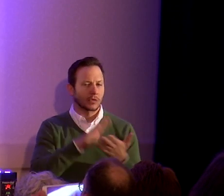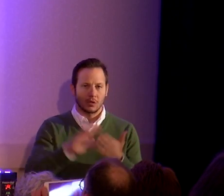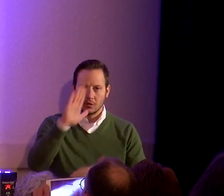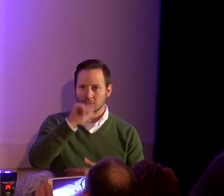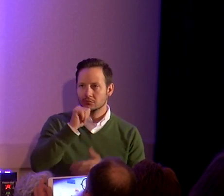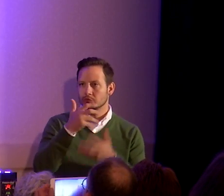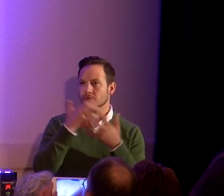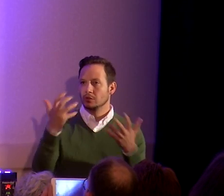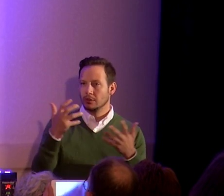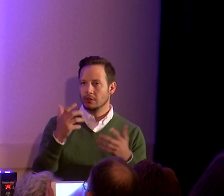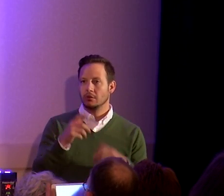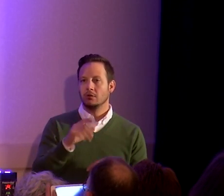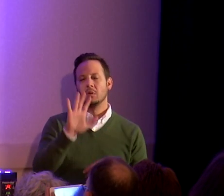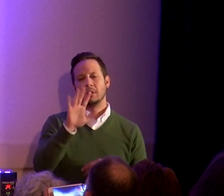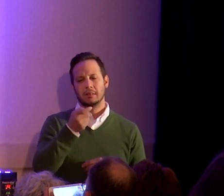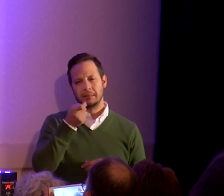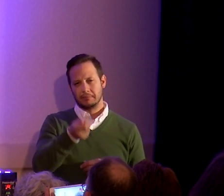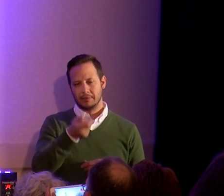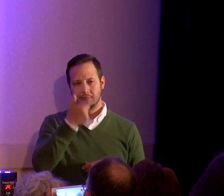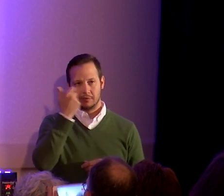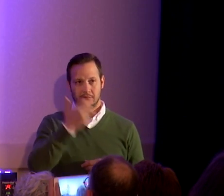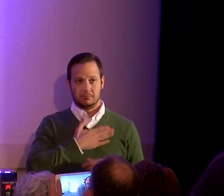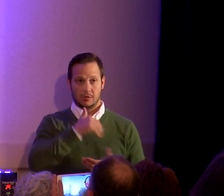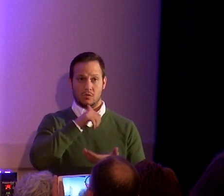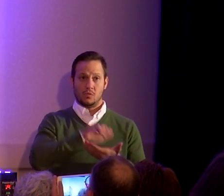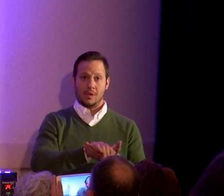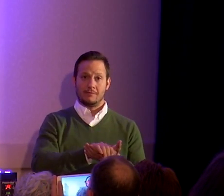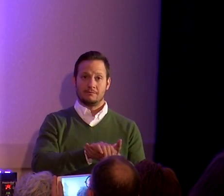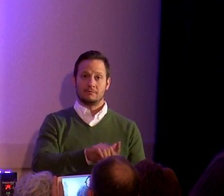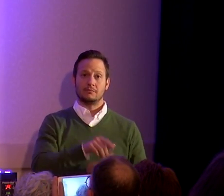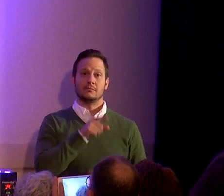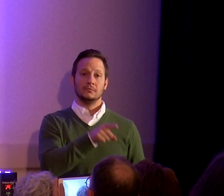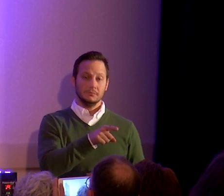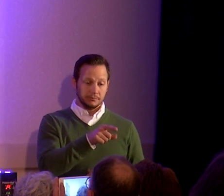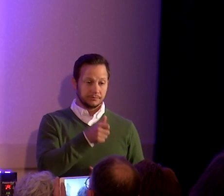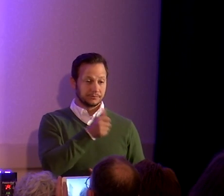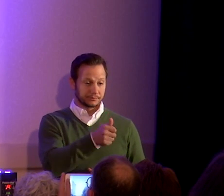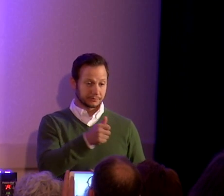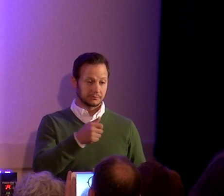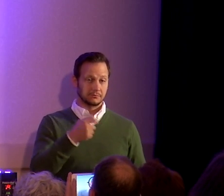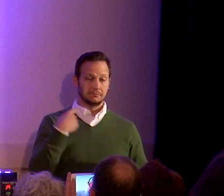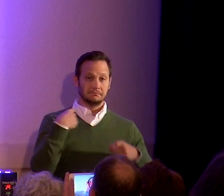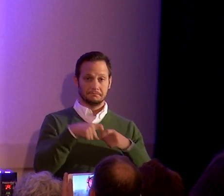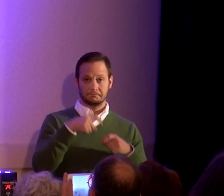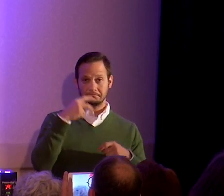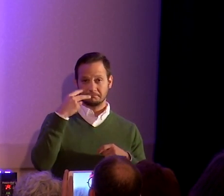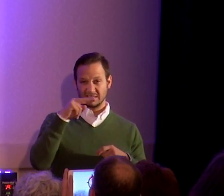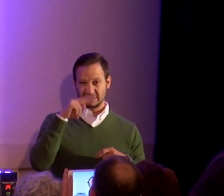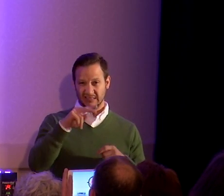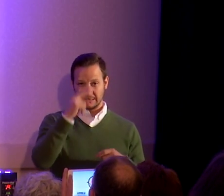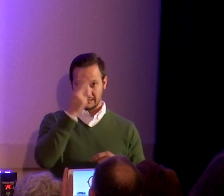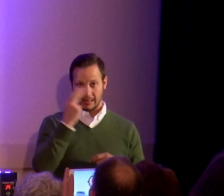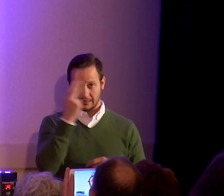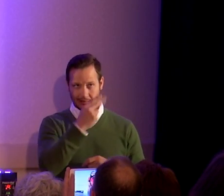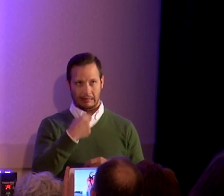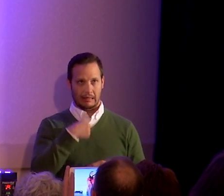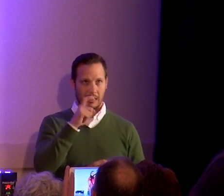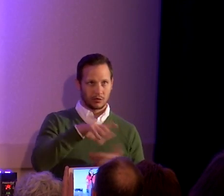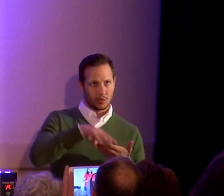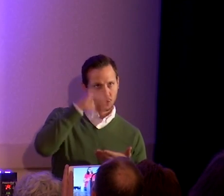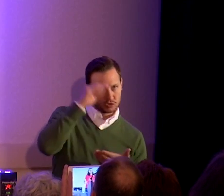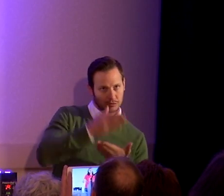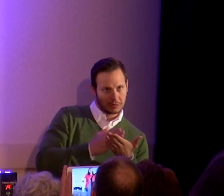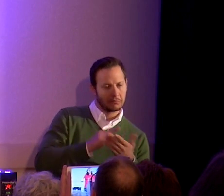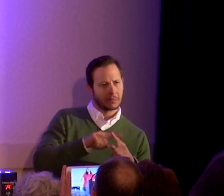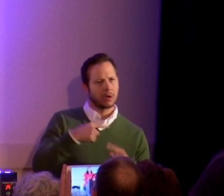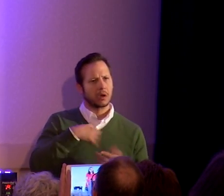about it. I worried about it actually a little bit because my wife is a Mexican Catholic, so I had to I had to learn about it. But I'd